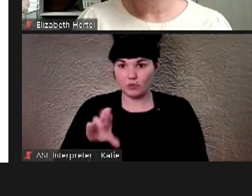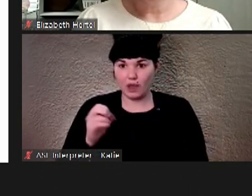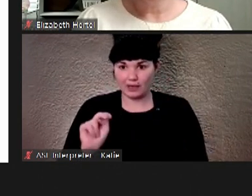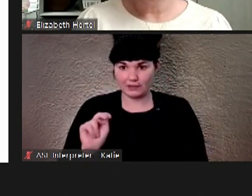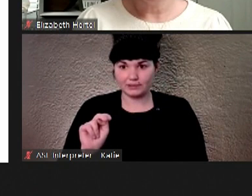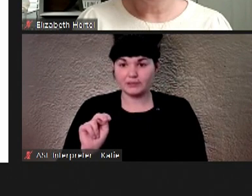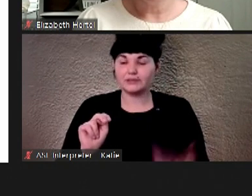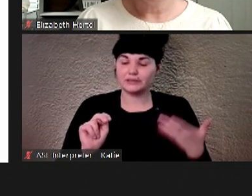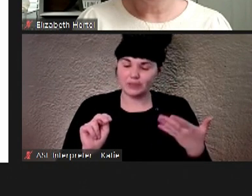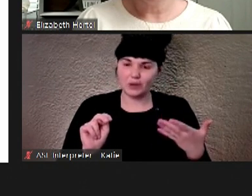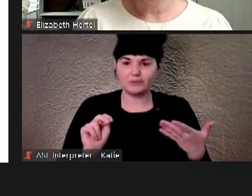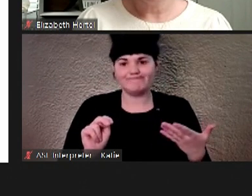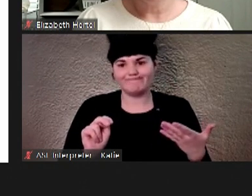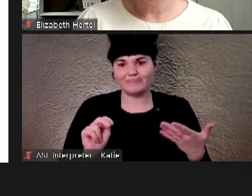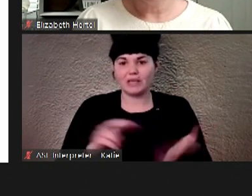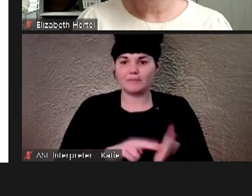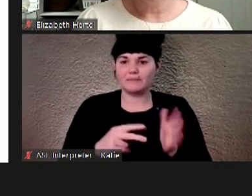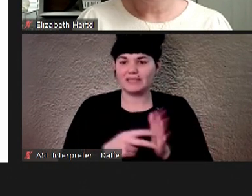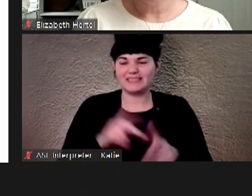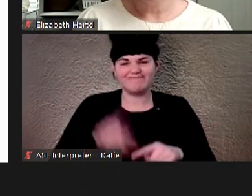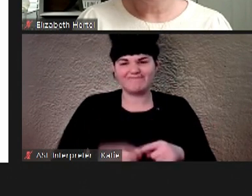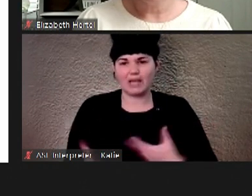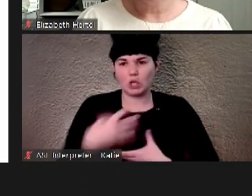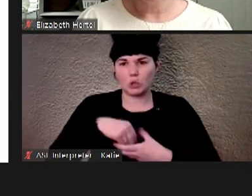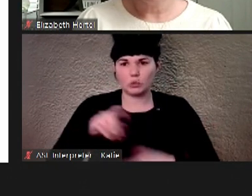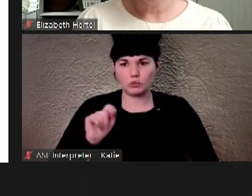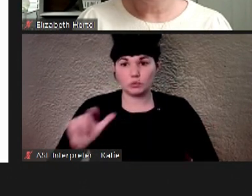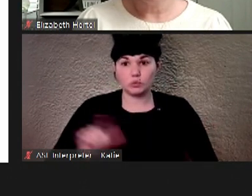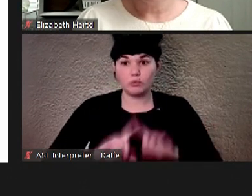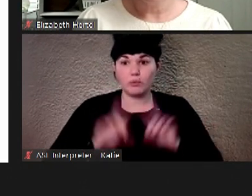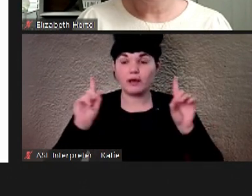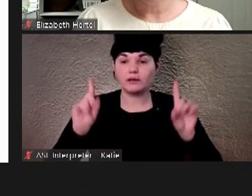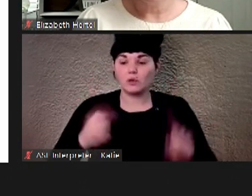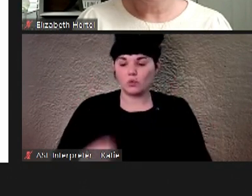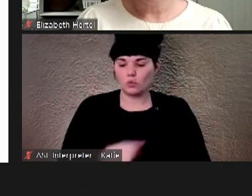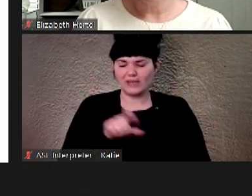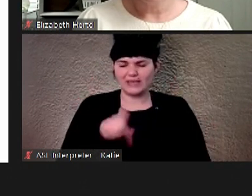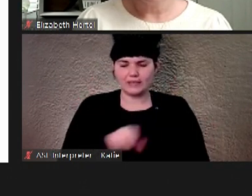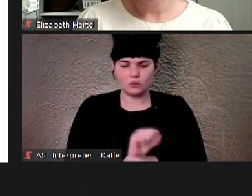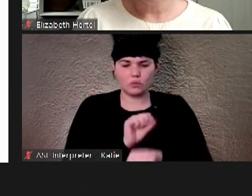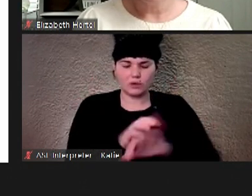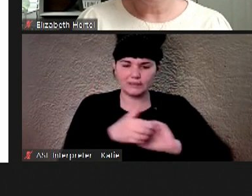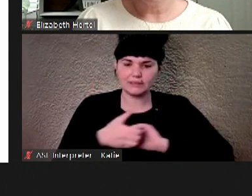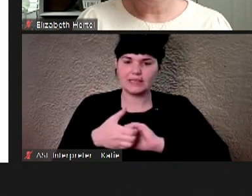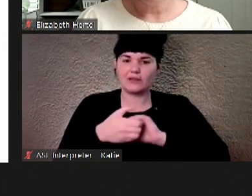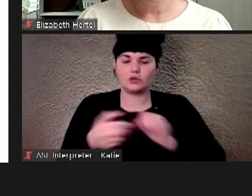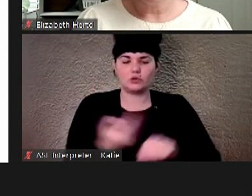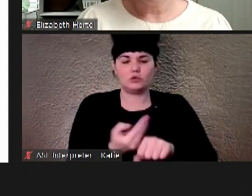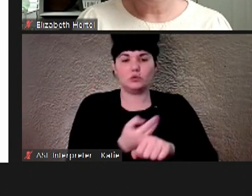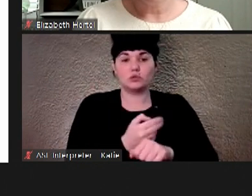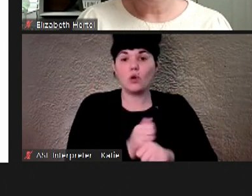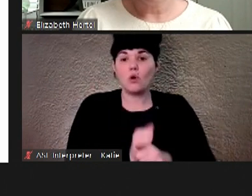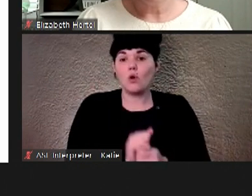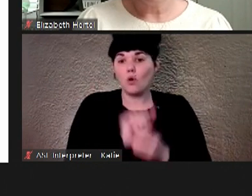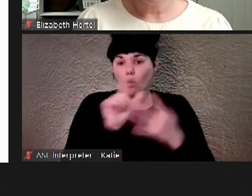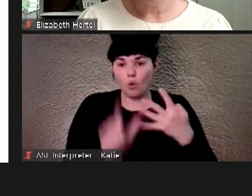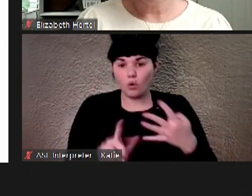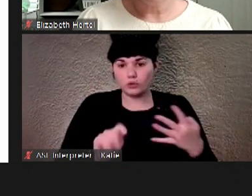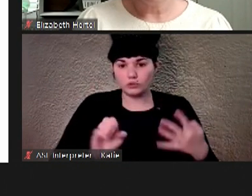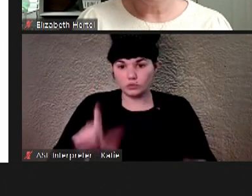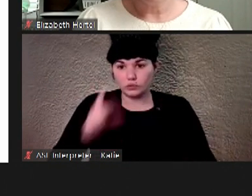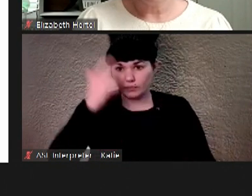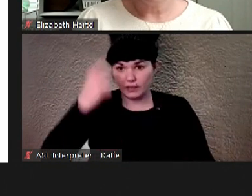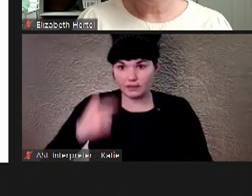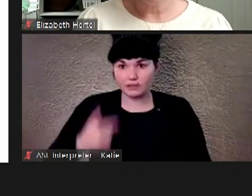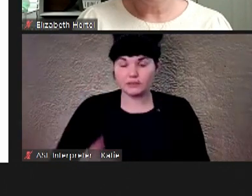that regards. But we really need to work together and utilize all these tools, because as I've tried to lay out